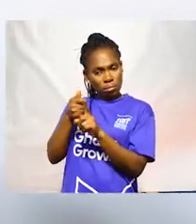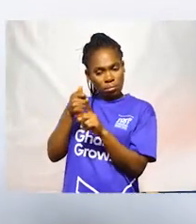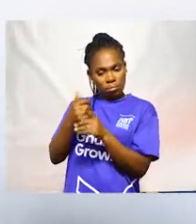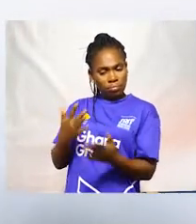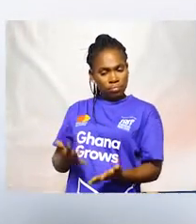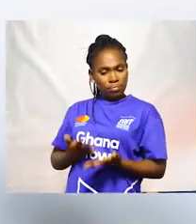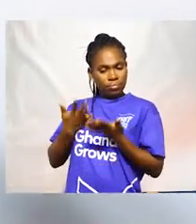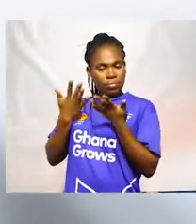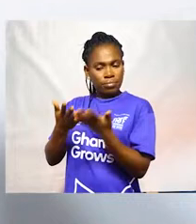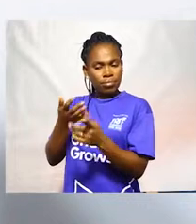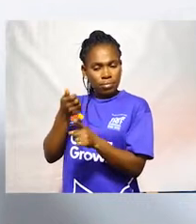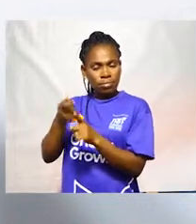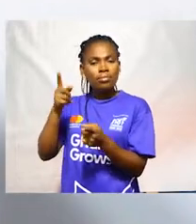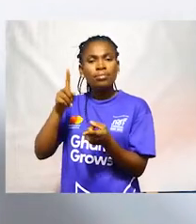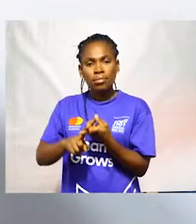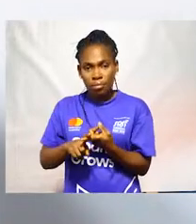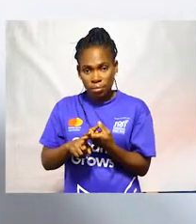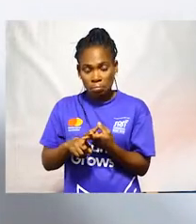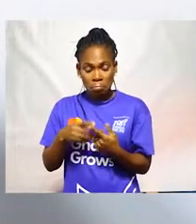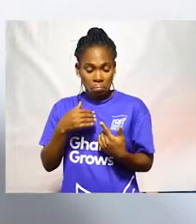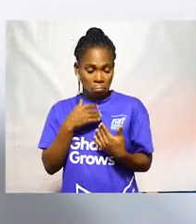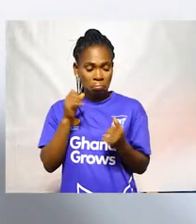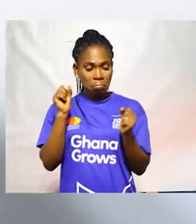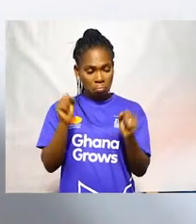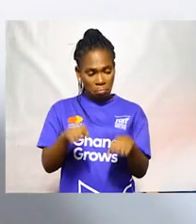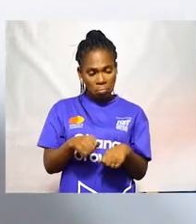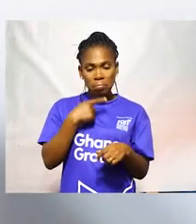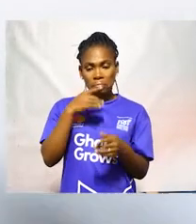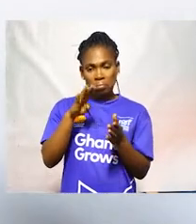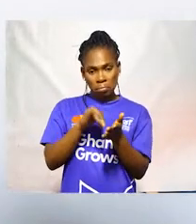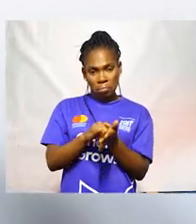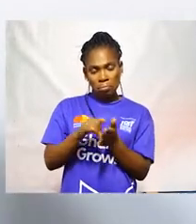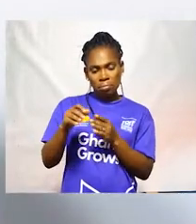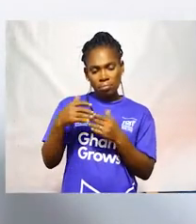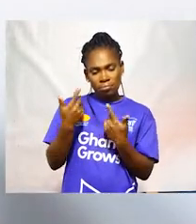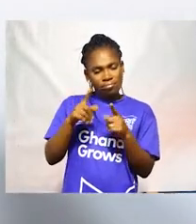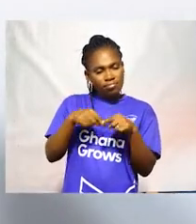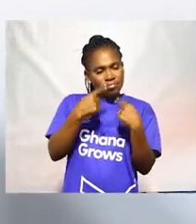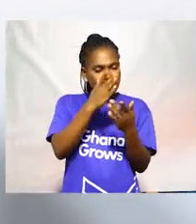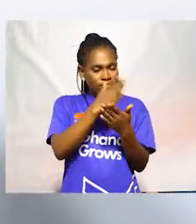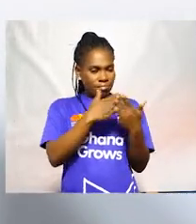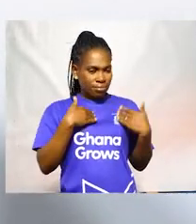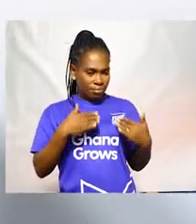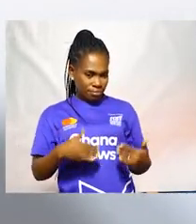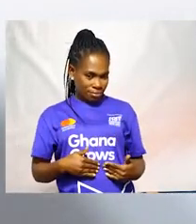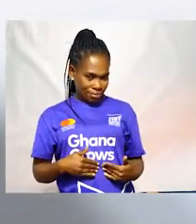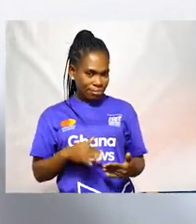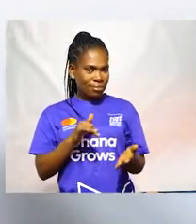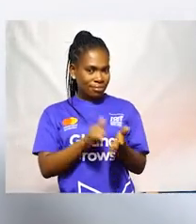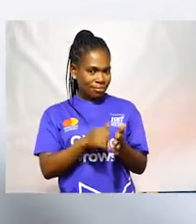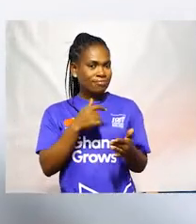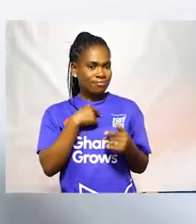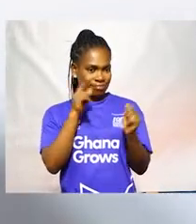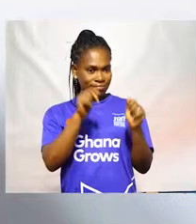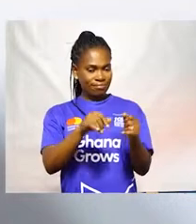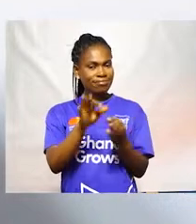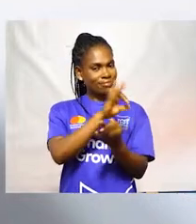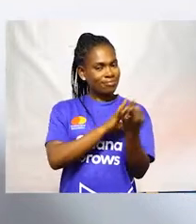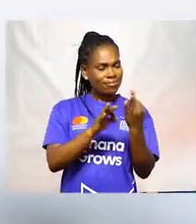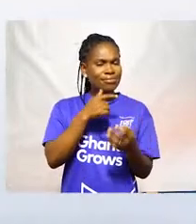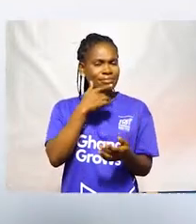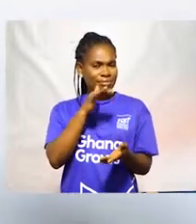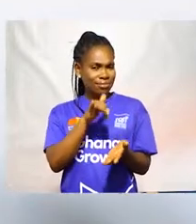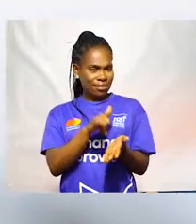submit yourself to. I should be able to go to somebody whom I am accountable to and say